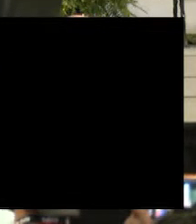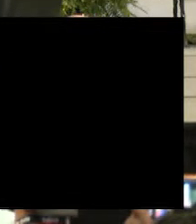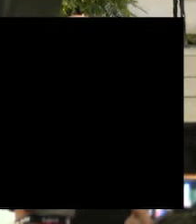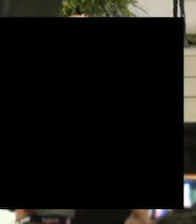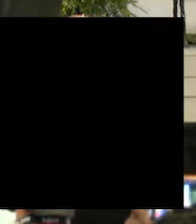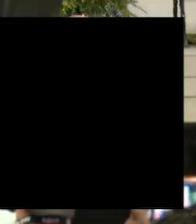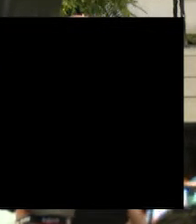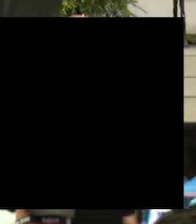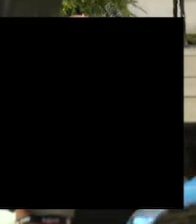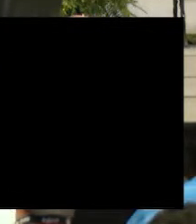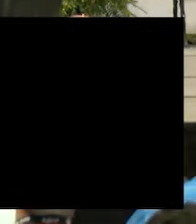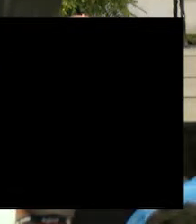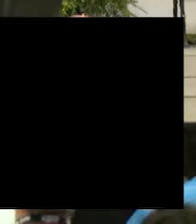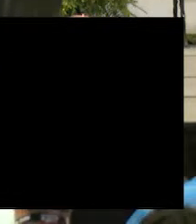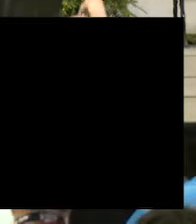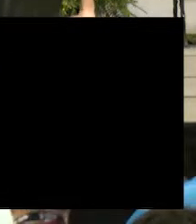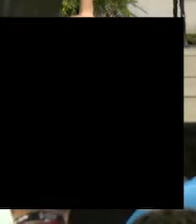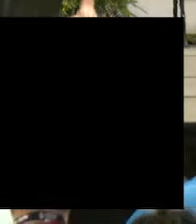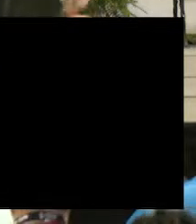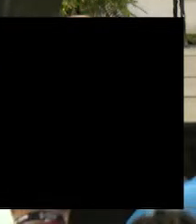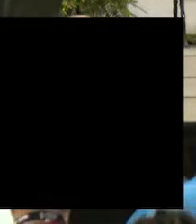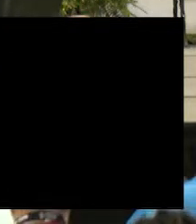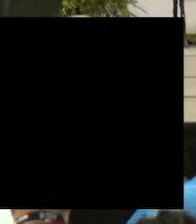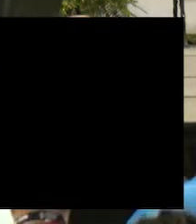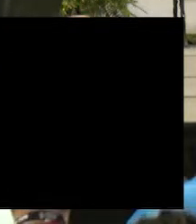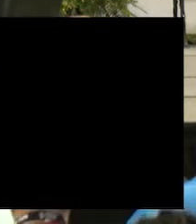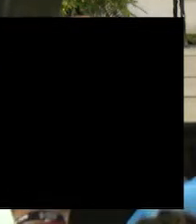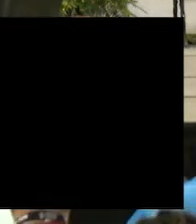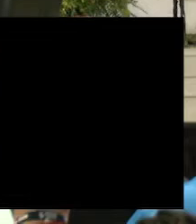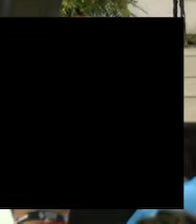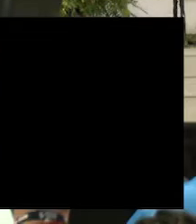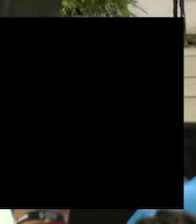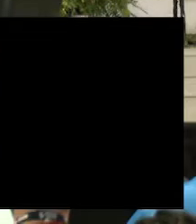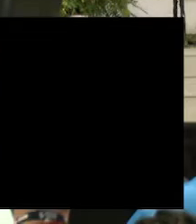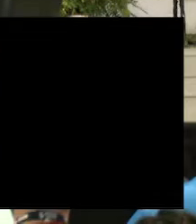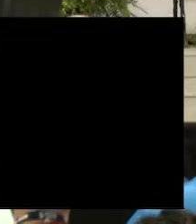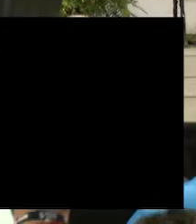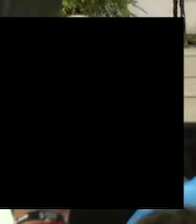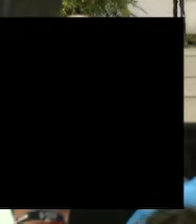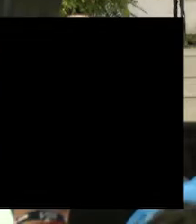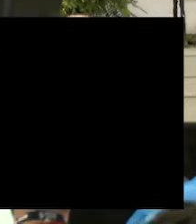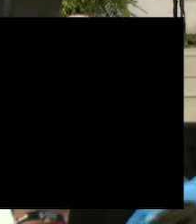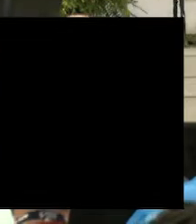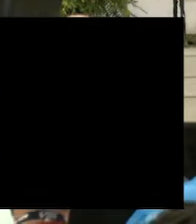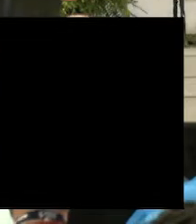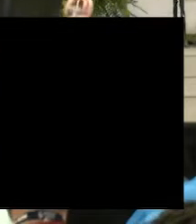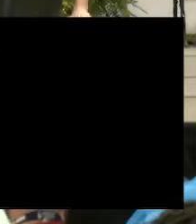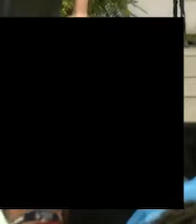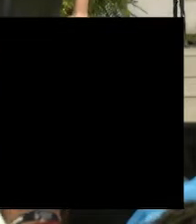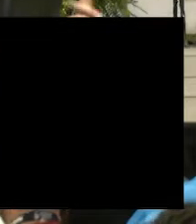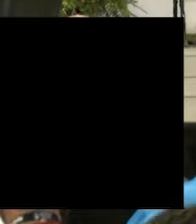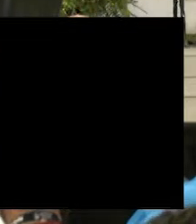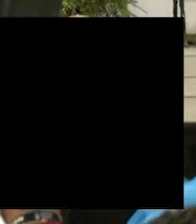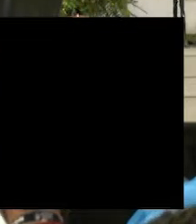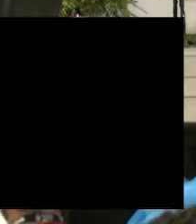As Laurie and Nate were so kind to introduce the four of us and myself, my name is Matt